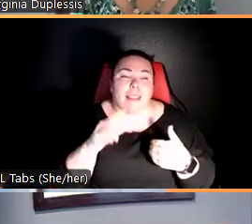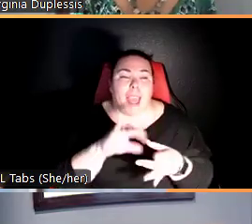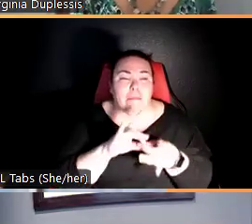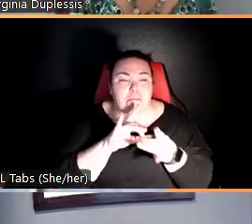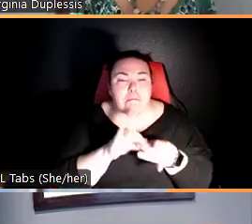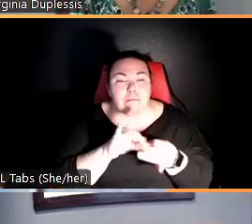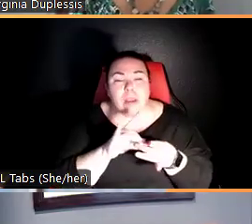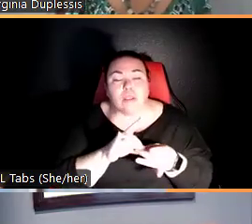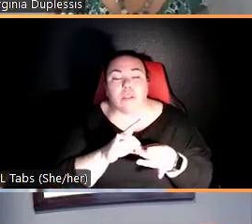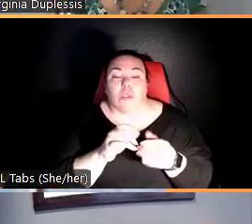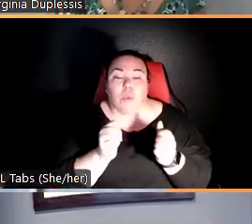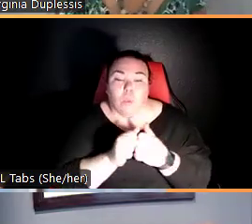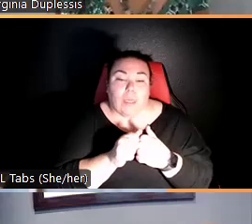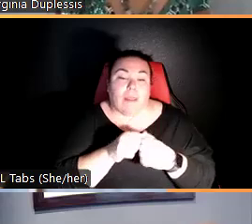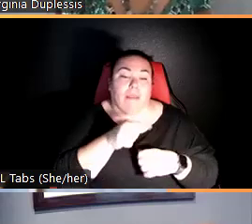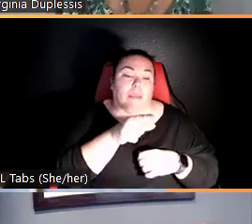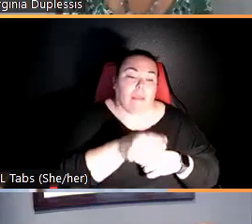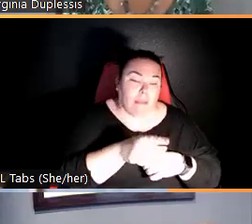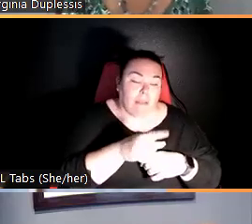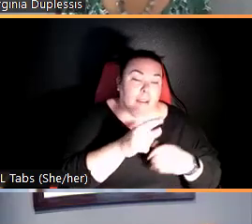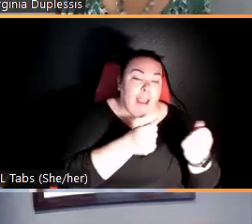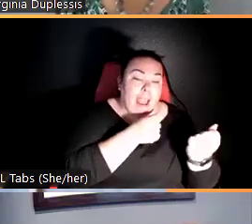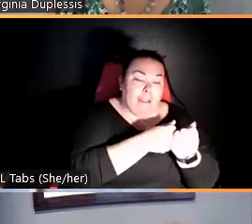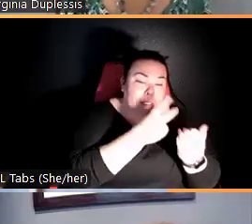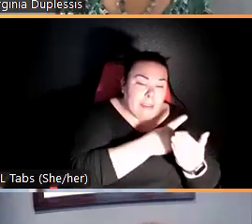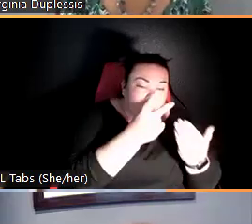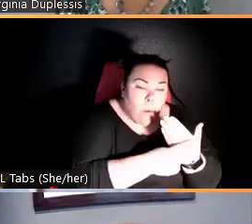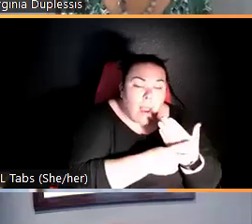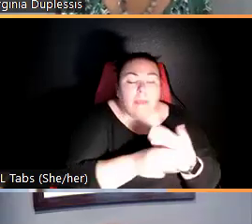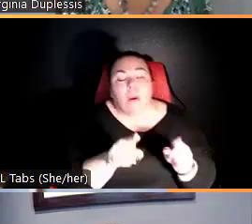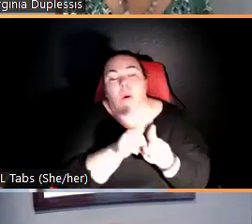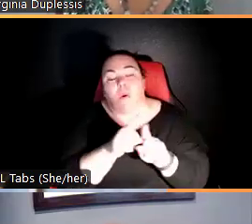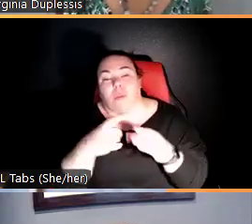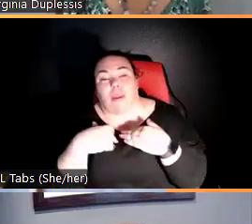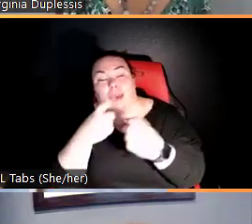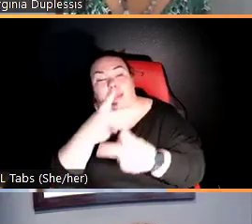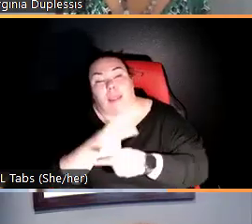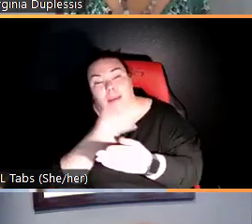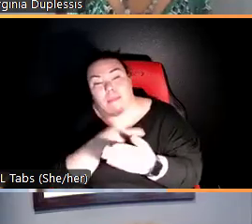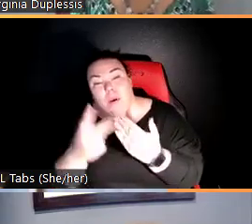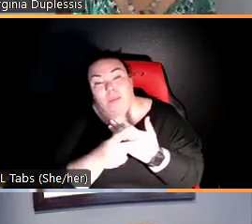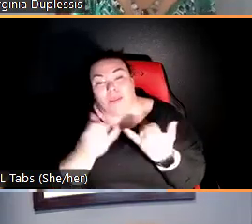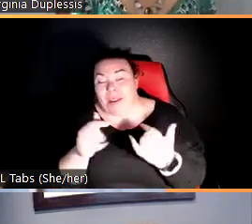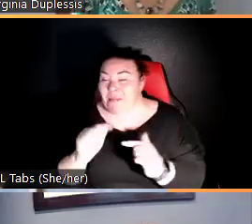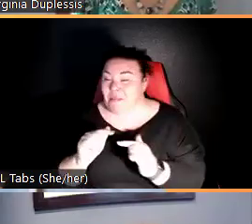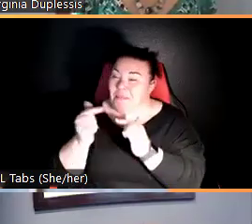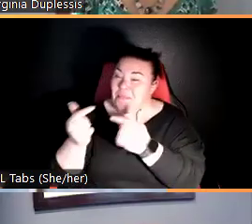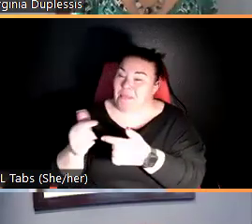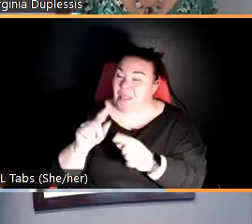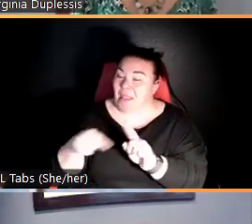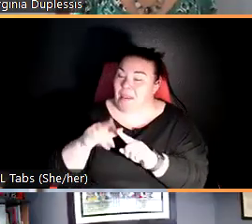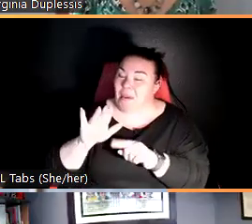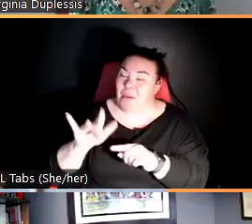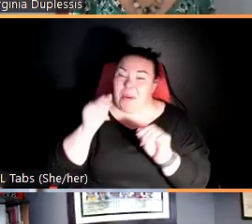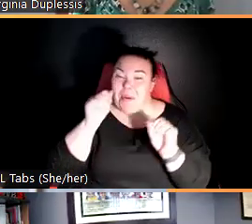and healthcare programs. So I'm going to let her speak for herself about some of the amazing work that she does in her community. Okay,